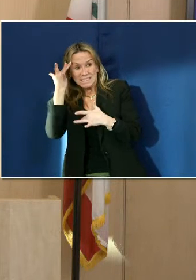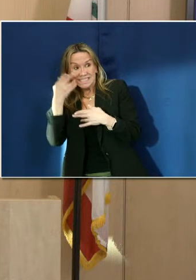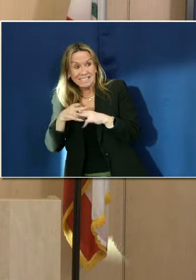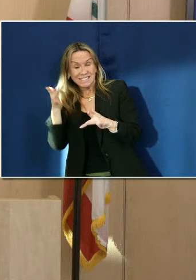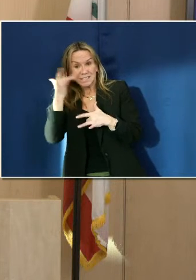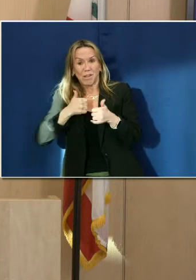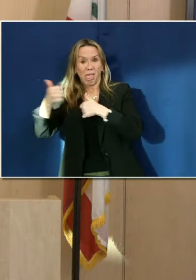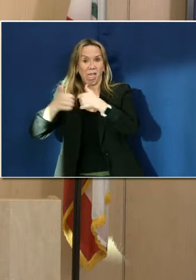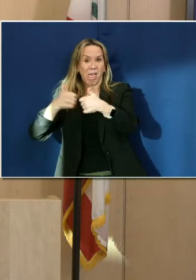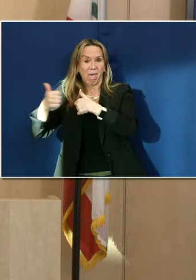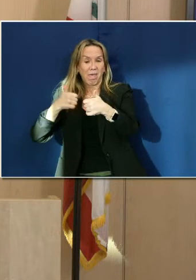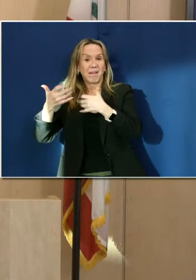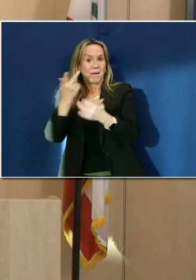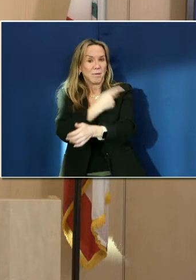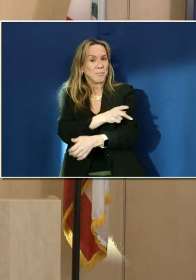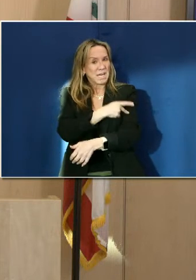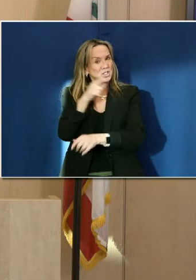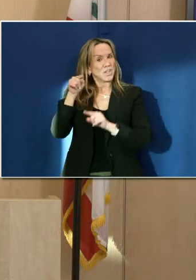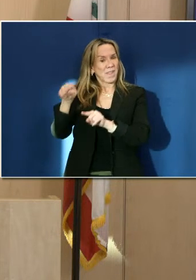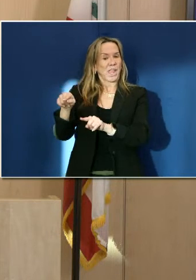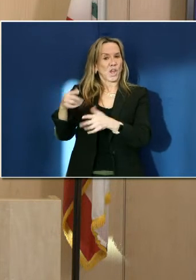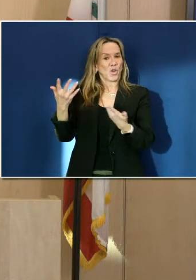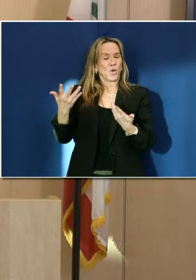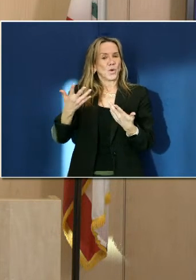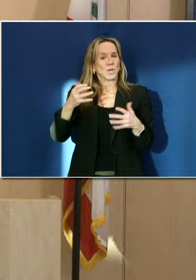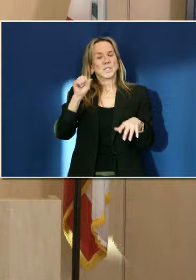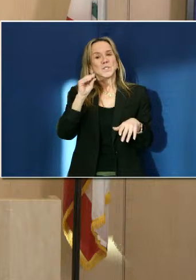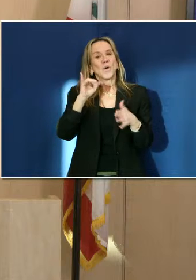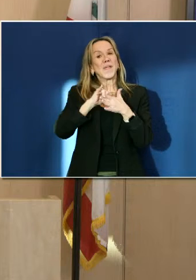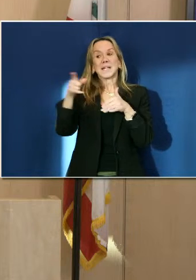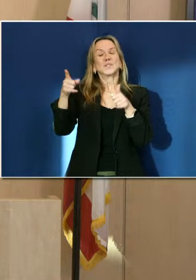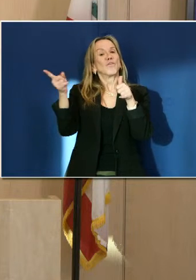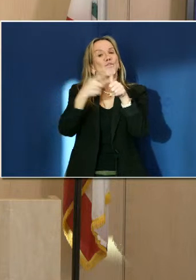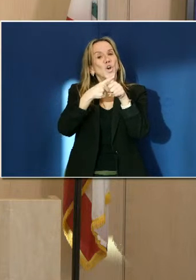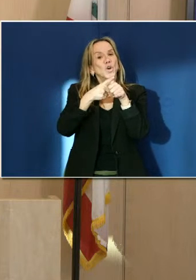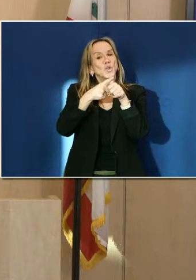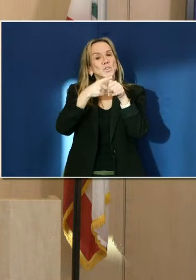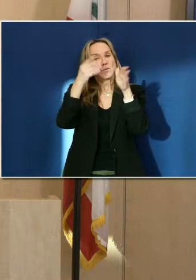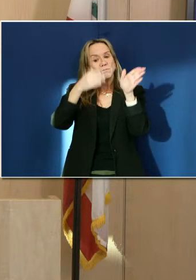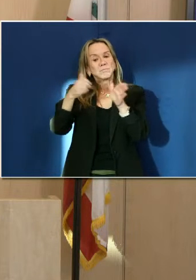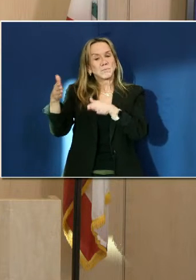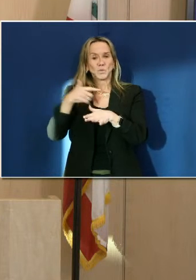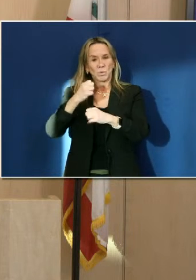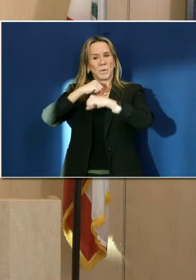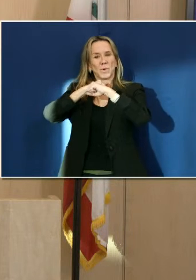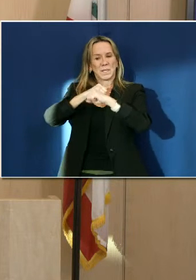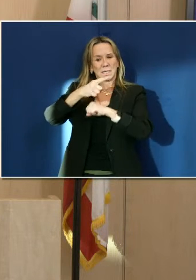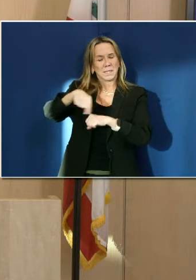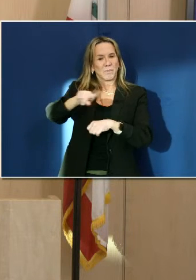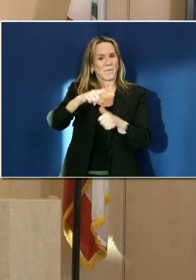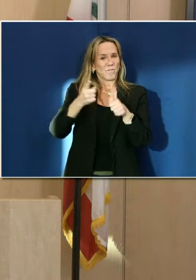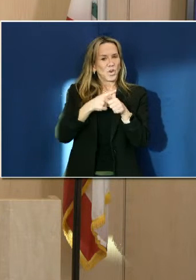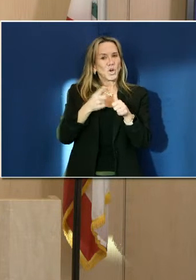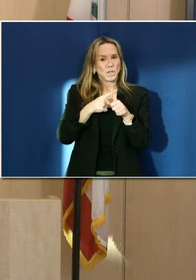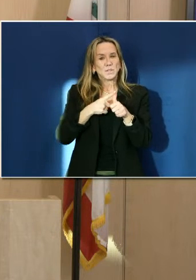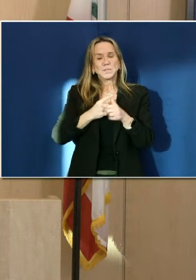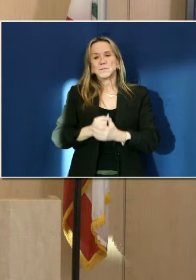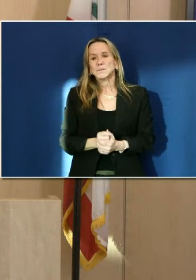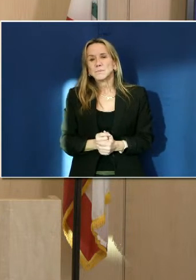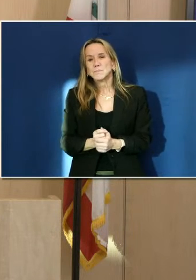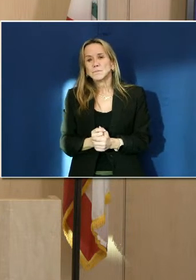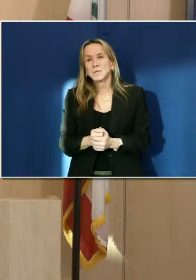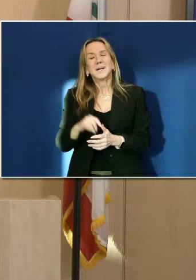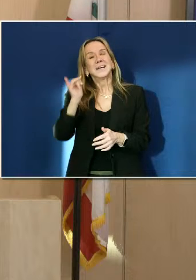are. And those are the first, the individuals that we want to protect first. As was stated